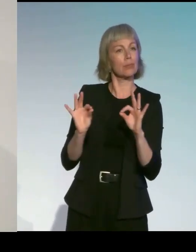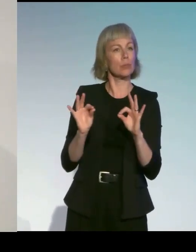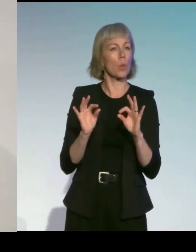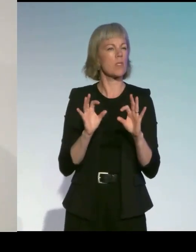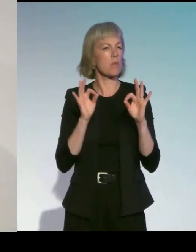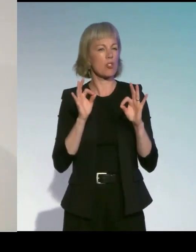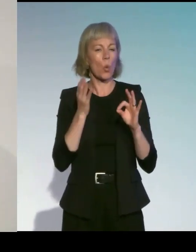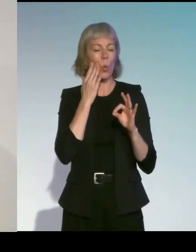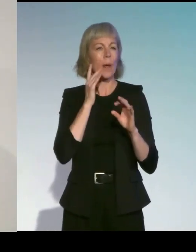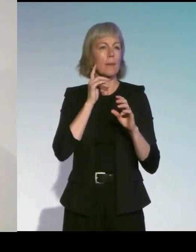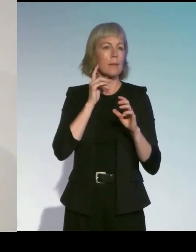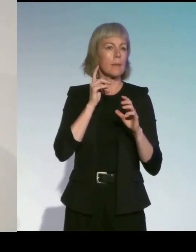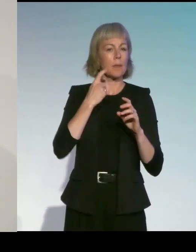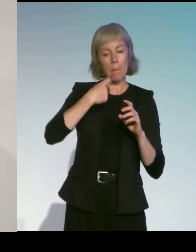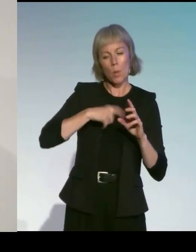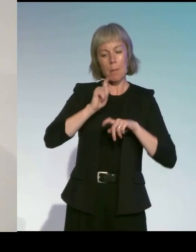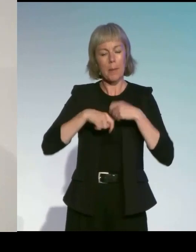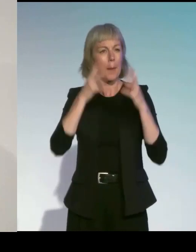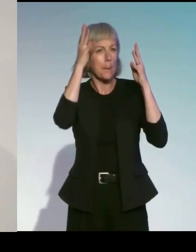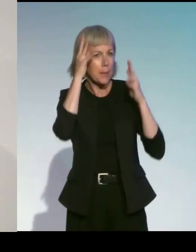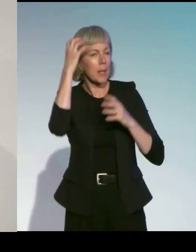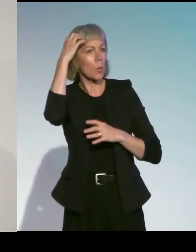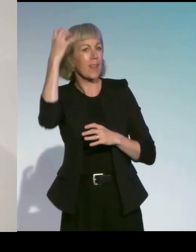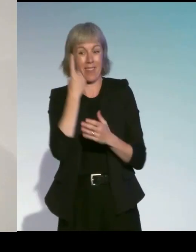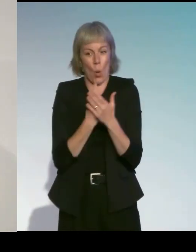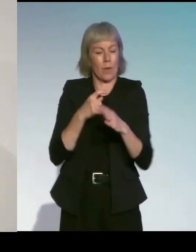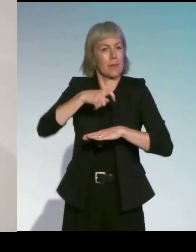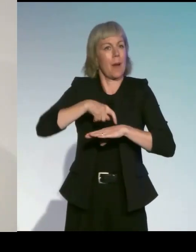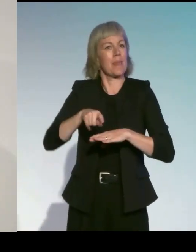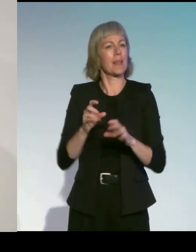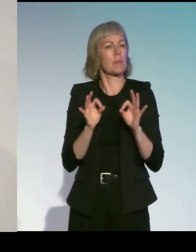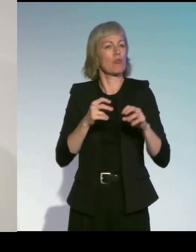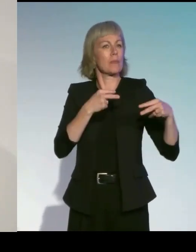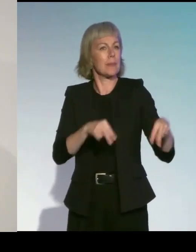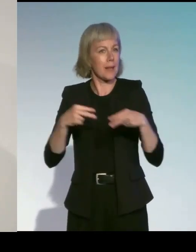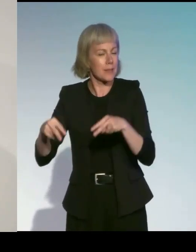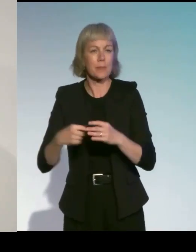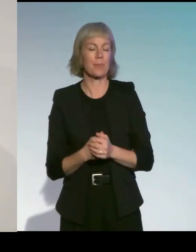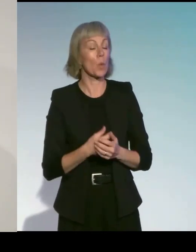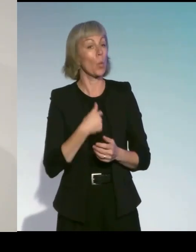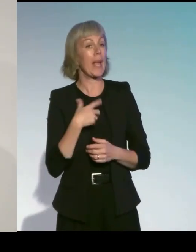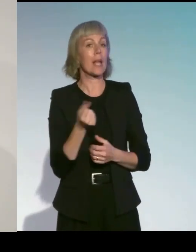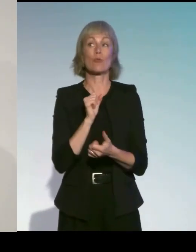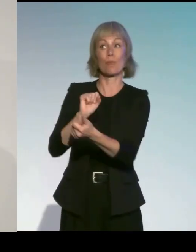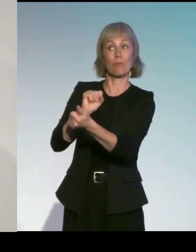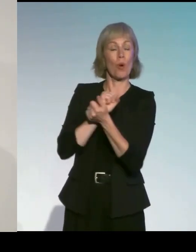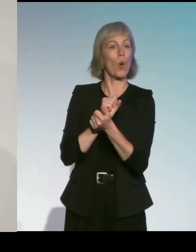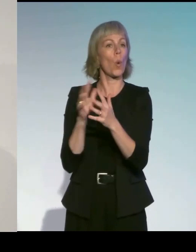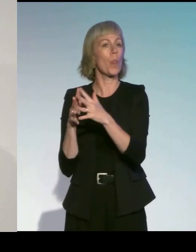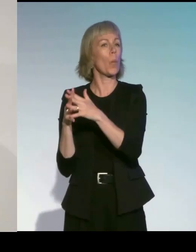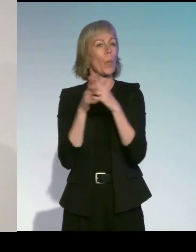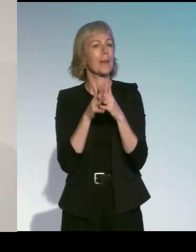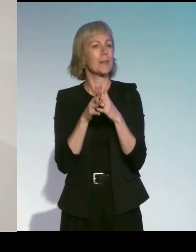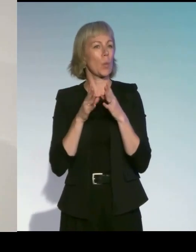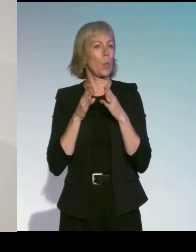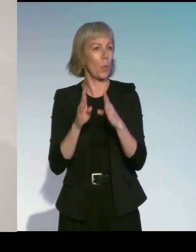coronation and all that. They don't dance it in any other time. So we had to use the Western kind of